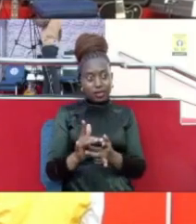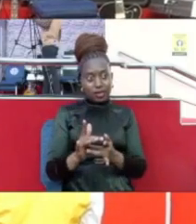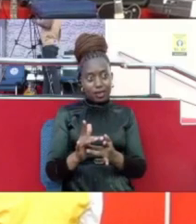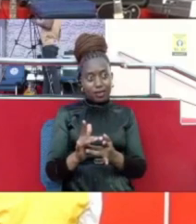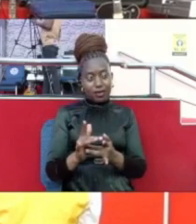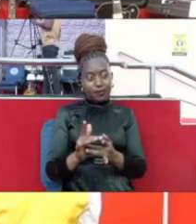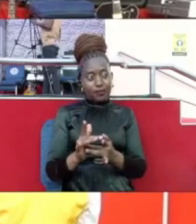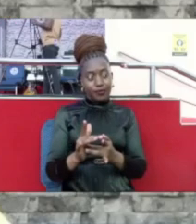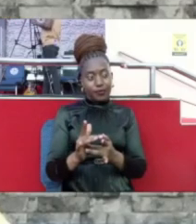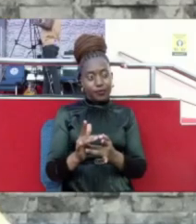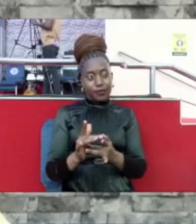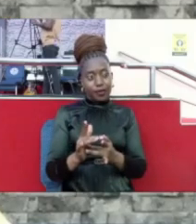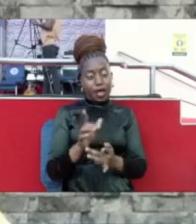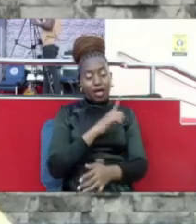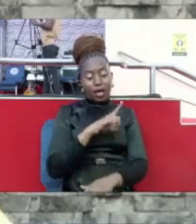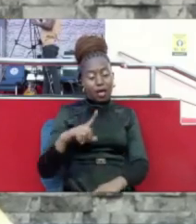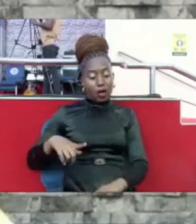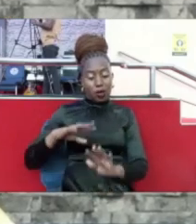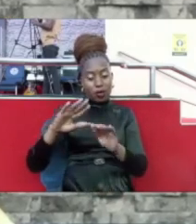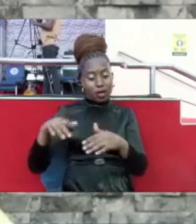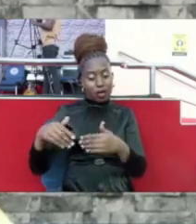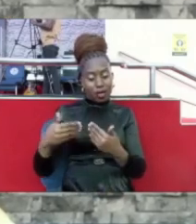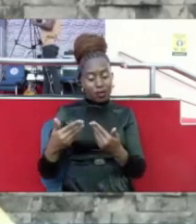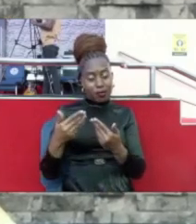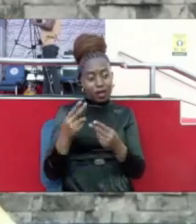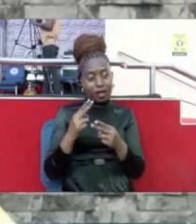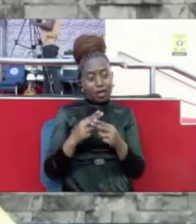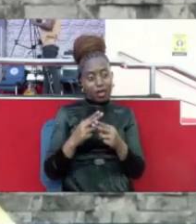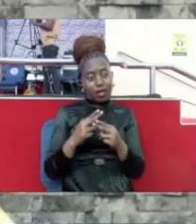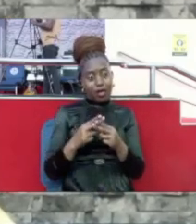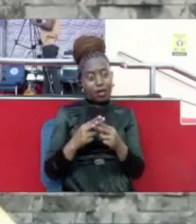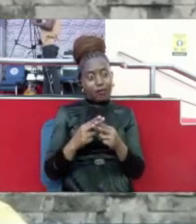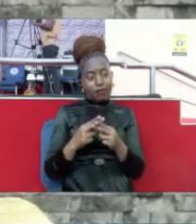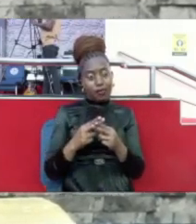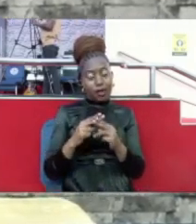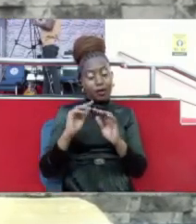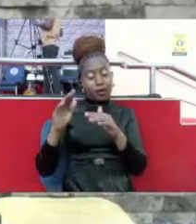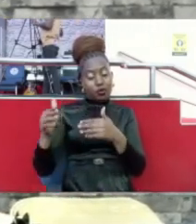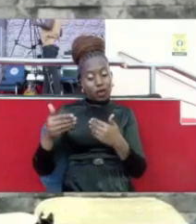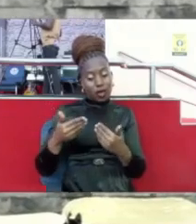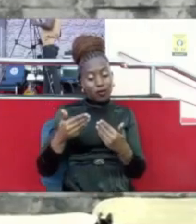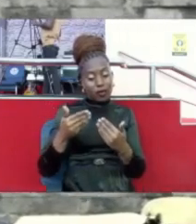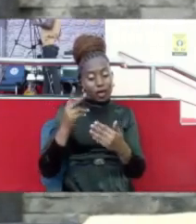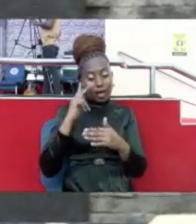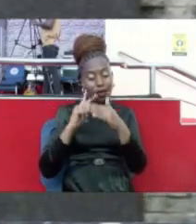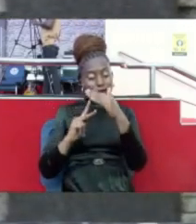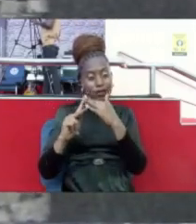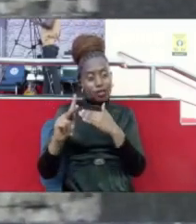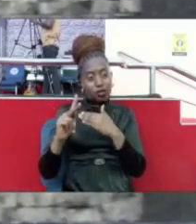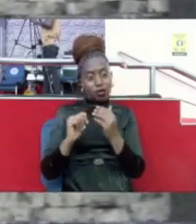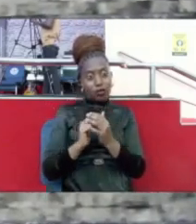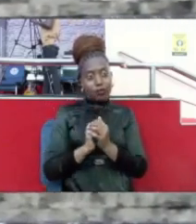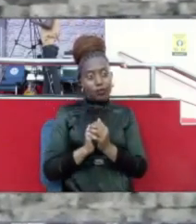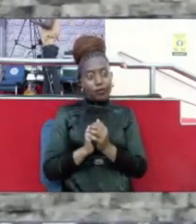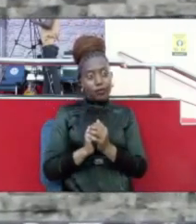Lord, give me a name. Give me a vision. Bwana nipe jina, nipe maono.